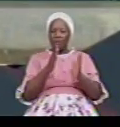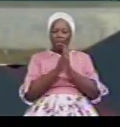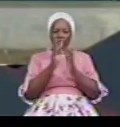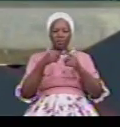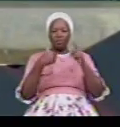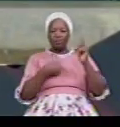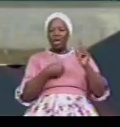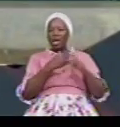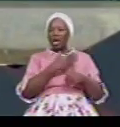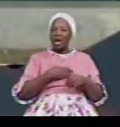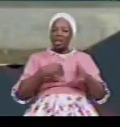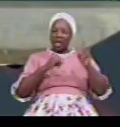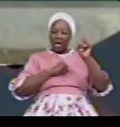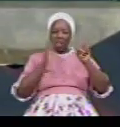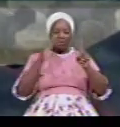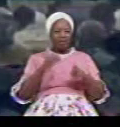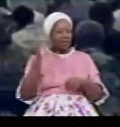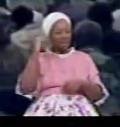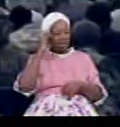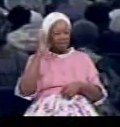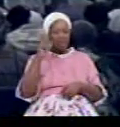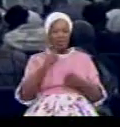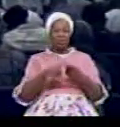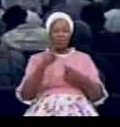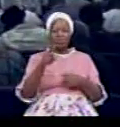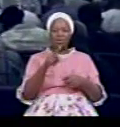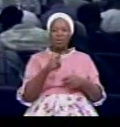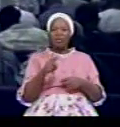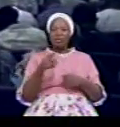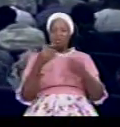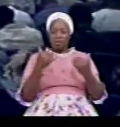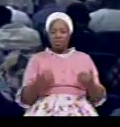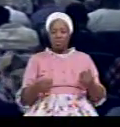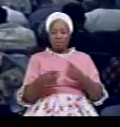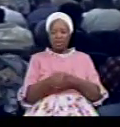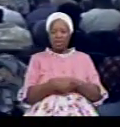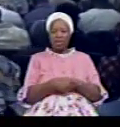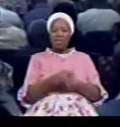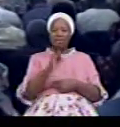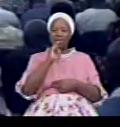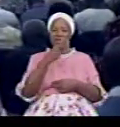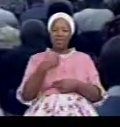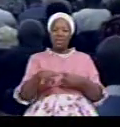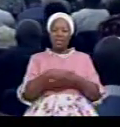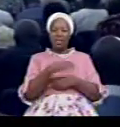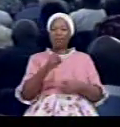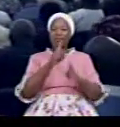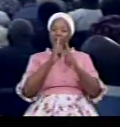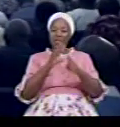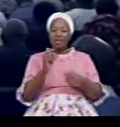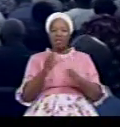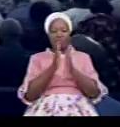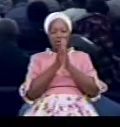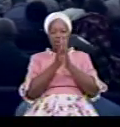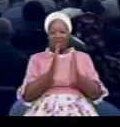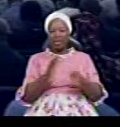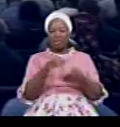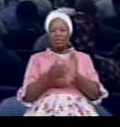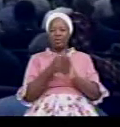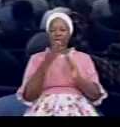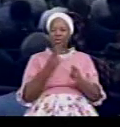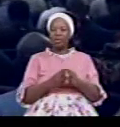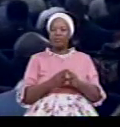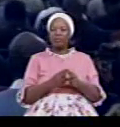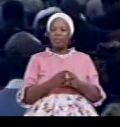and I will hearken unto you. Today is the day of answered prayer.